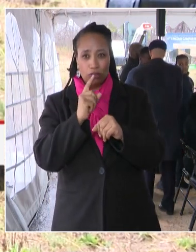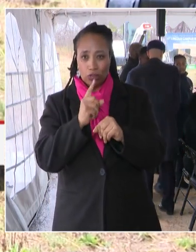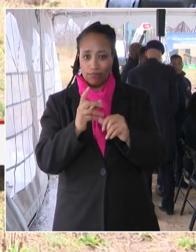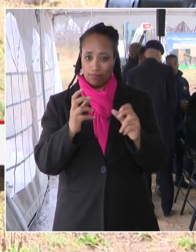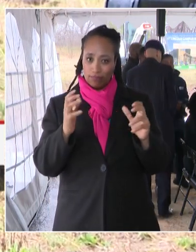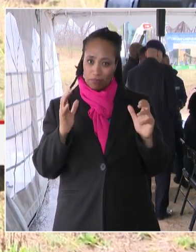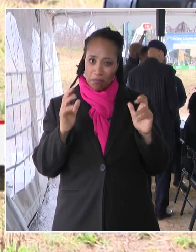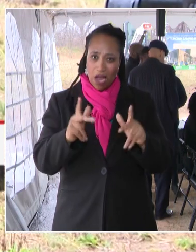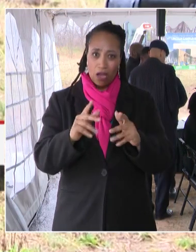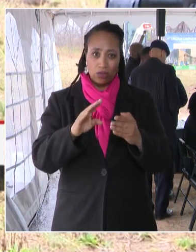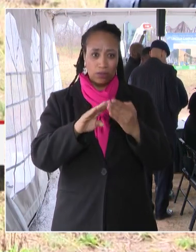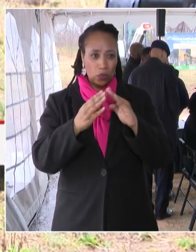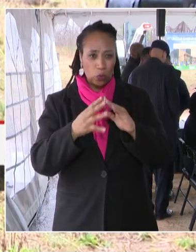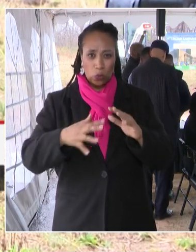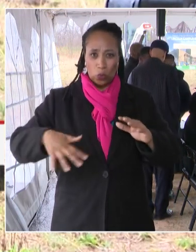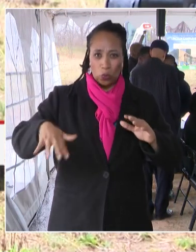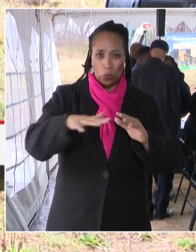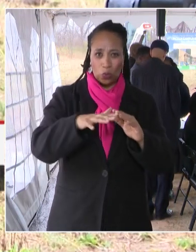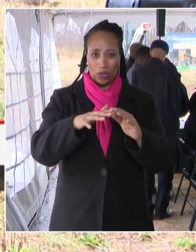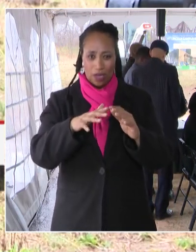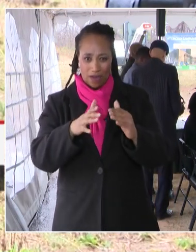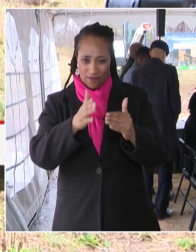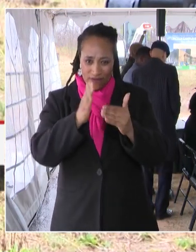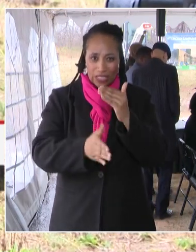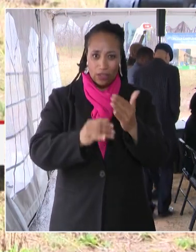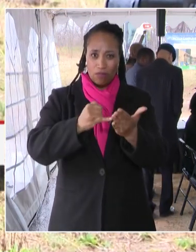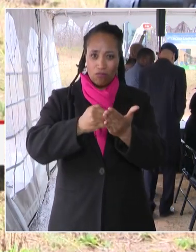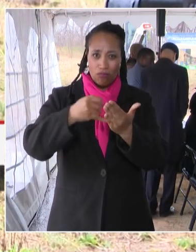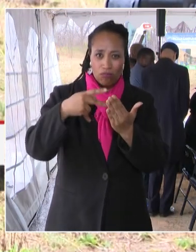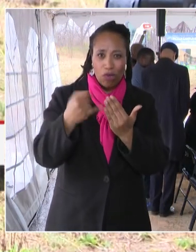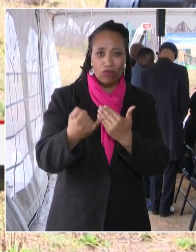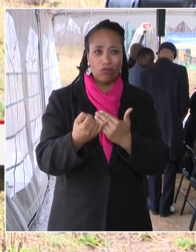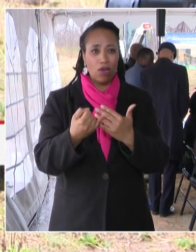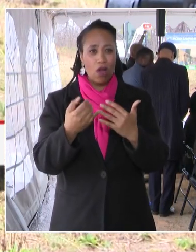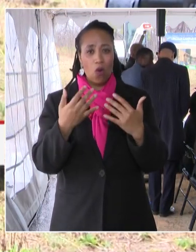ribbon when it's all said and done. But today is a good day, Bob.